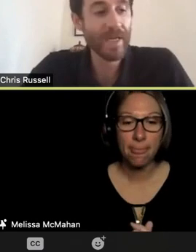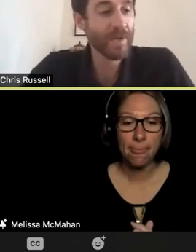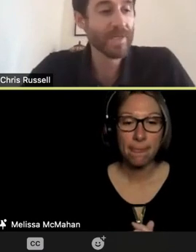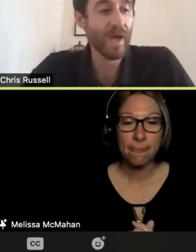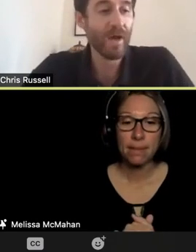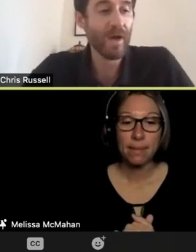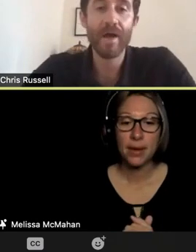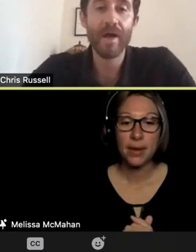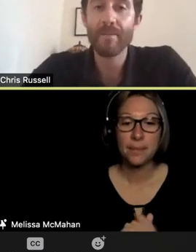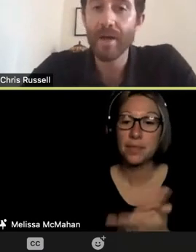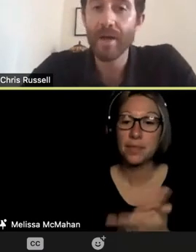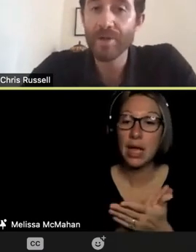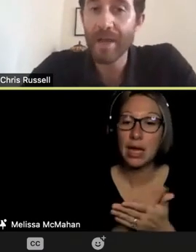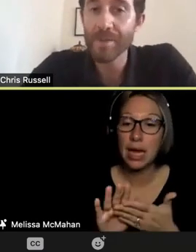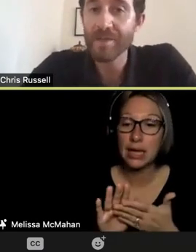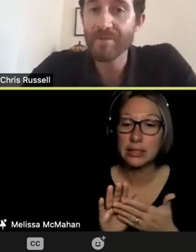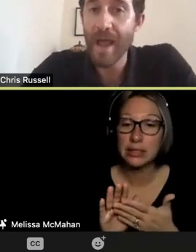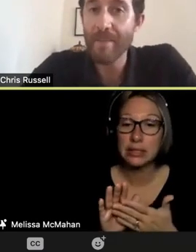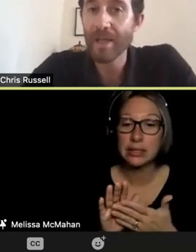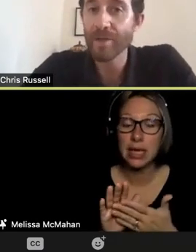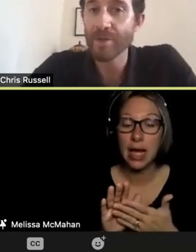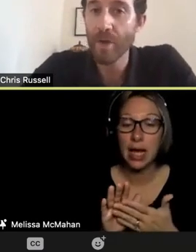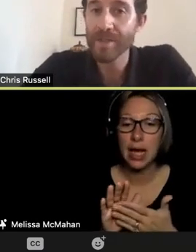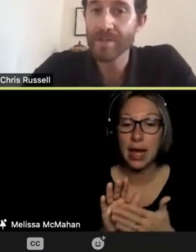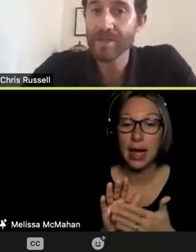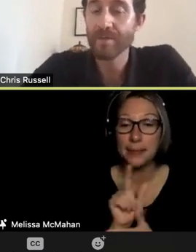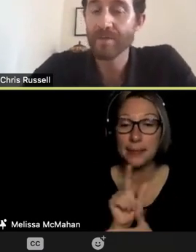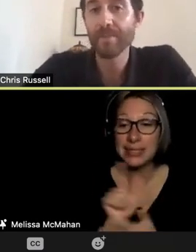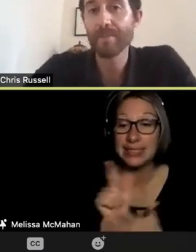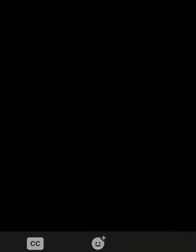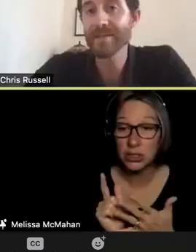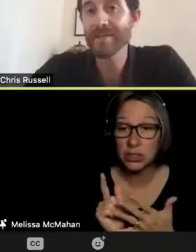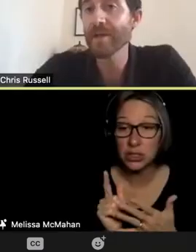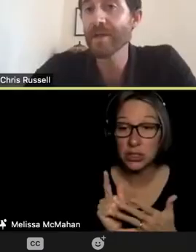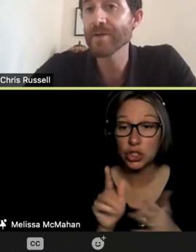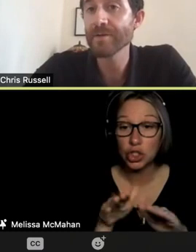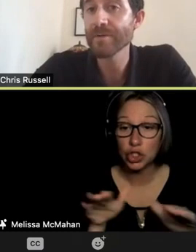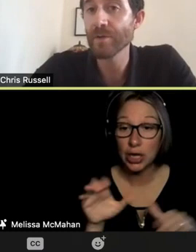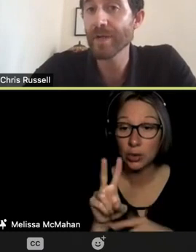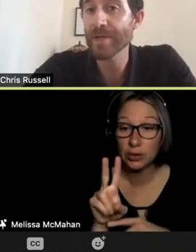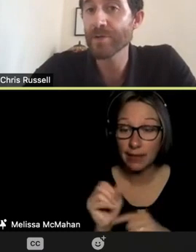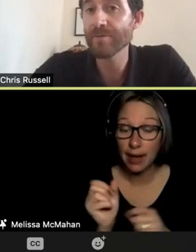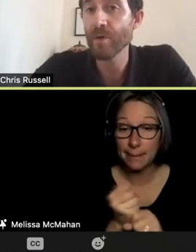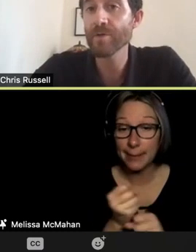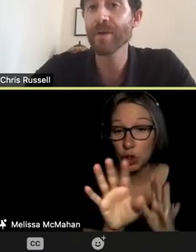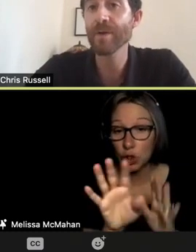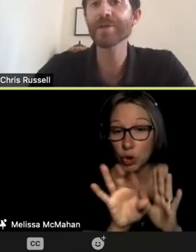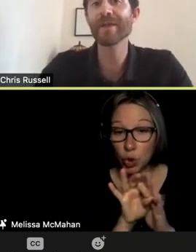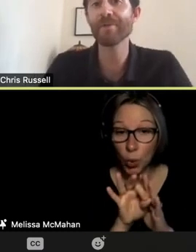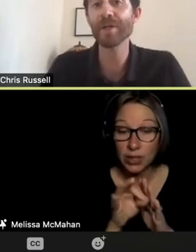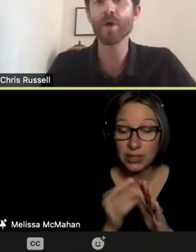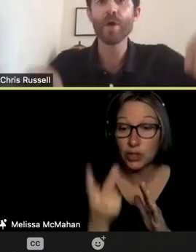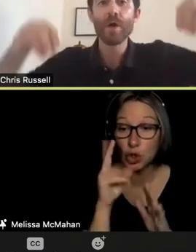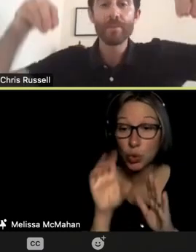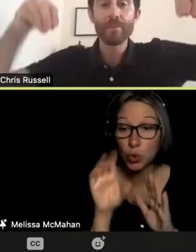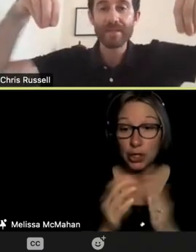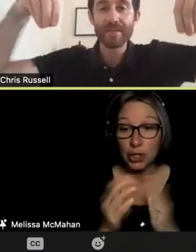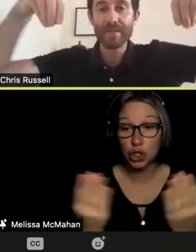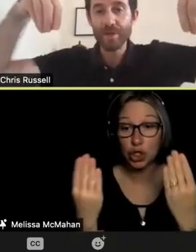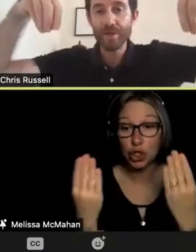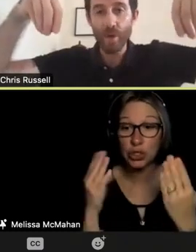Nice little sequence of a child with CVI making a choice based on looking at 2 photos. I wish I had a